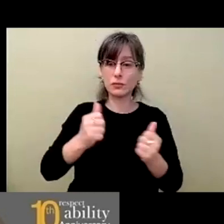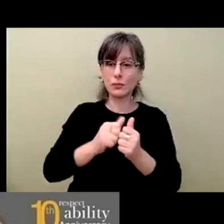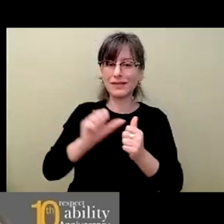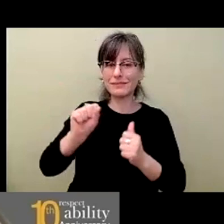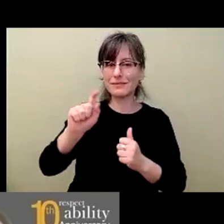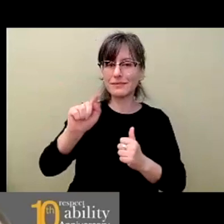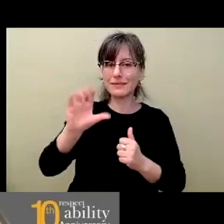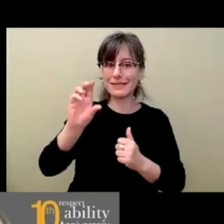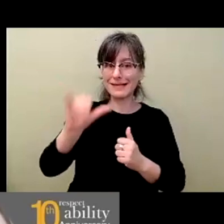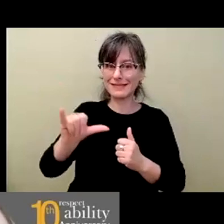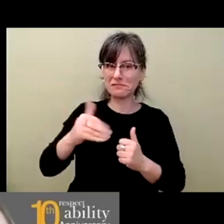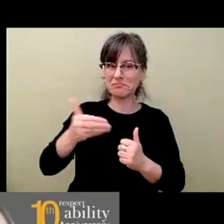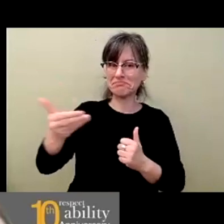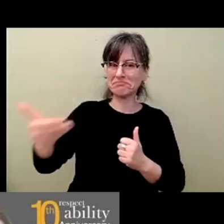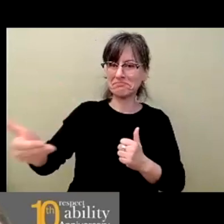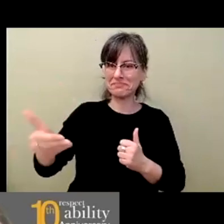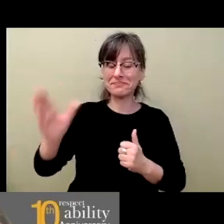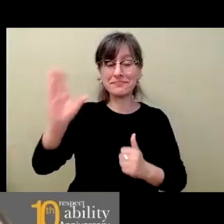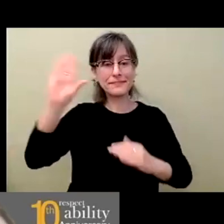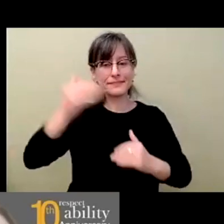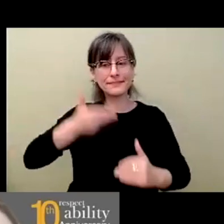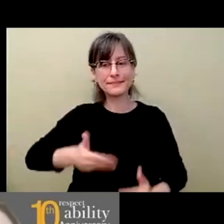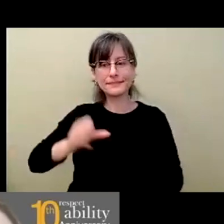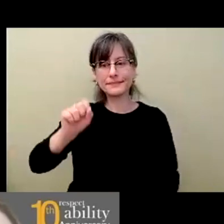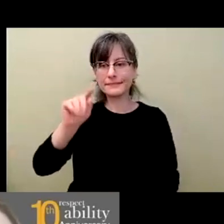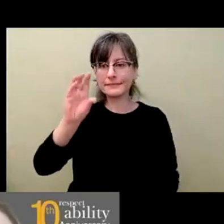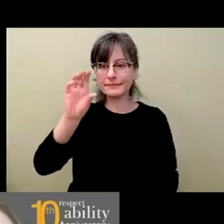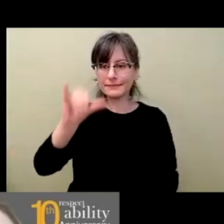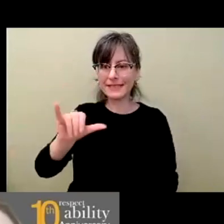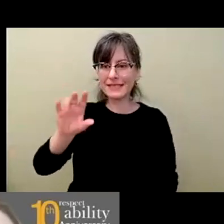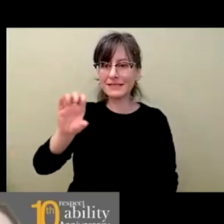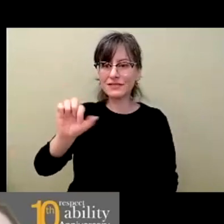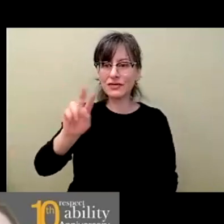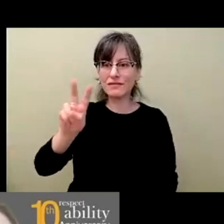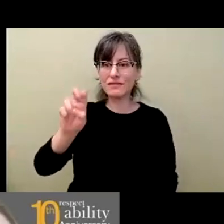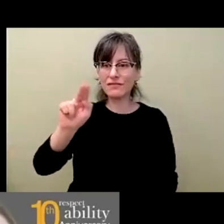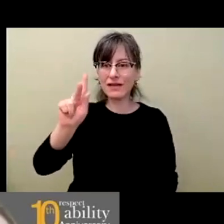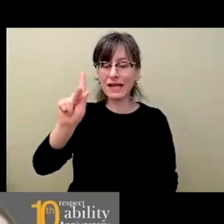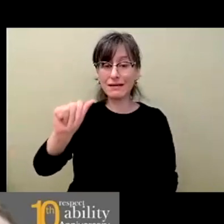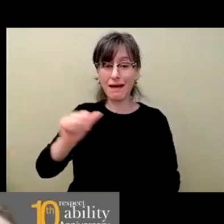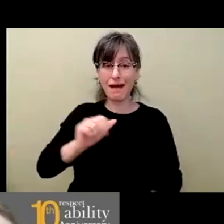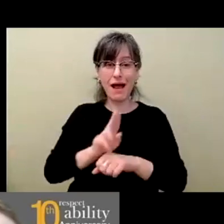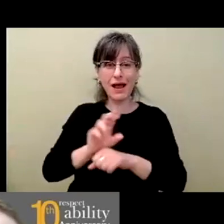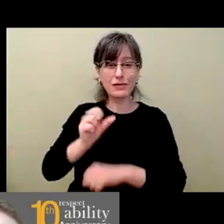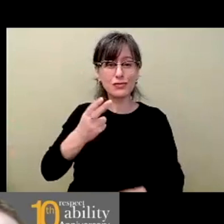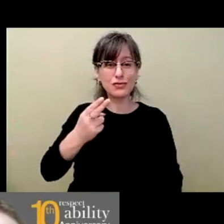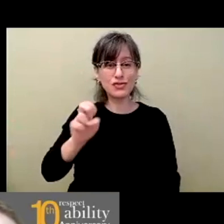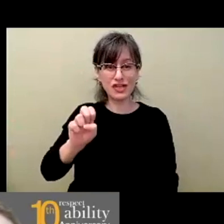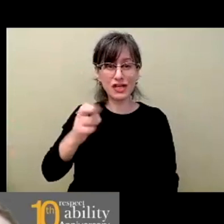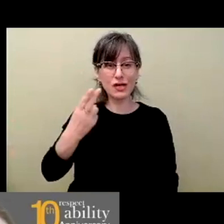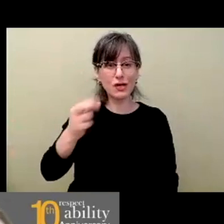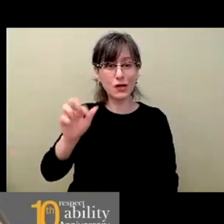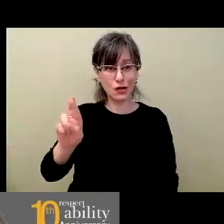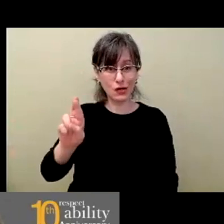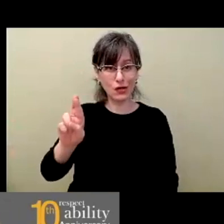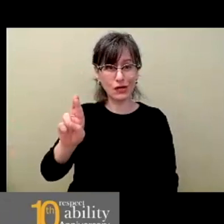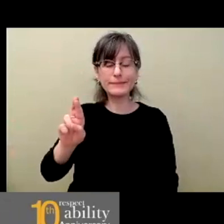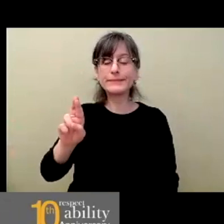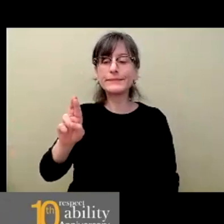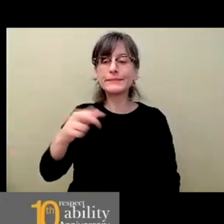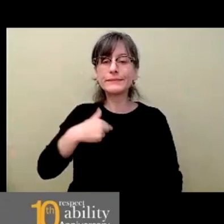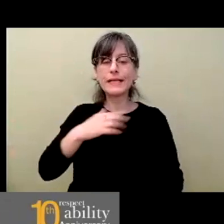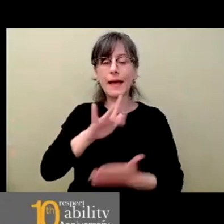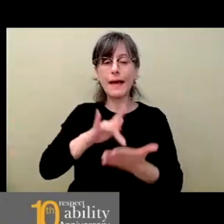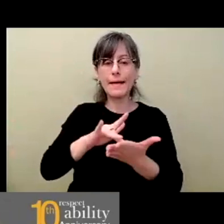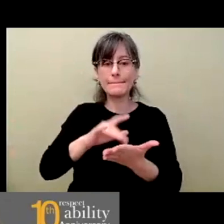first. Well, hi, my name is Stacy Cervenka. My pronouns are she, her, and hers, and I am a